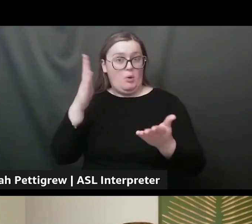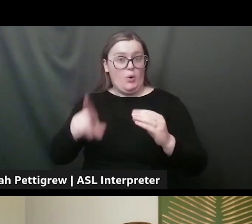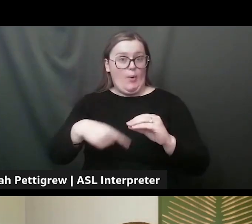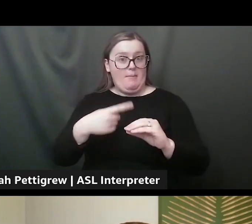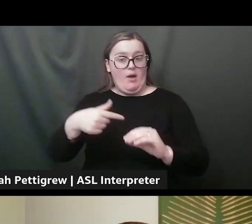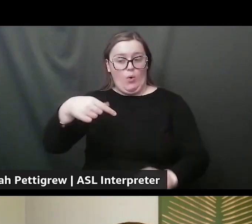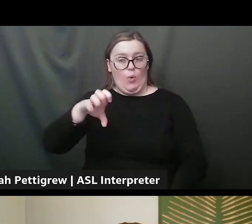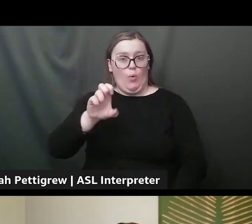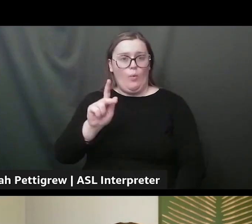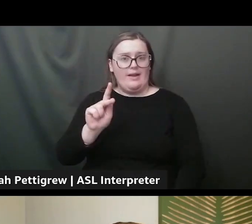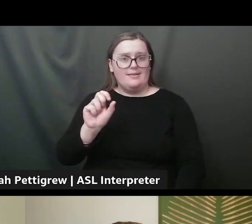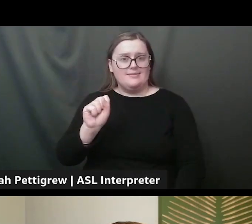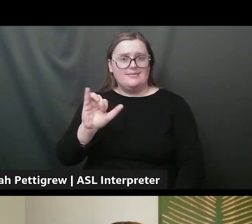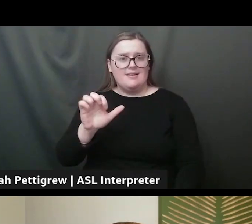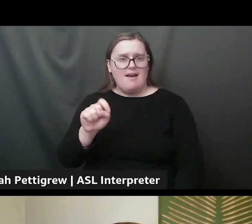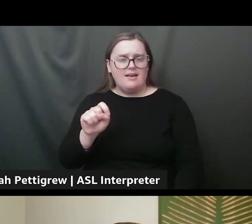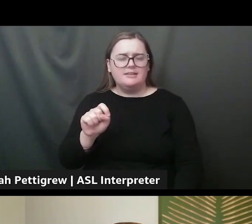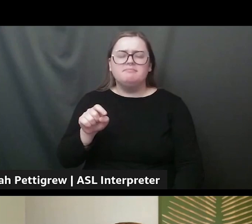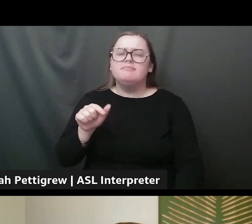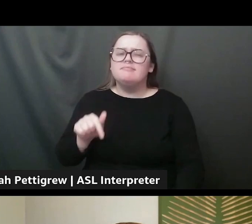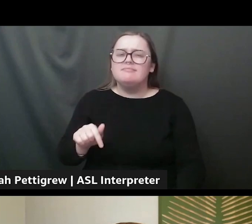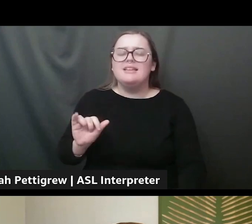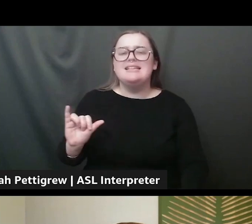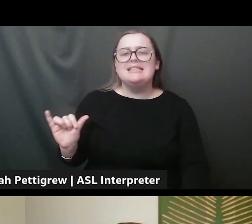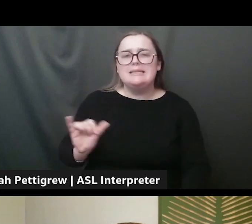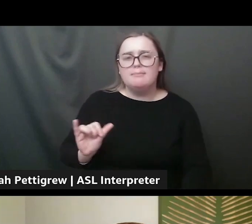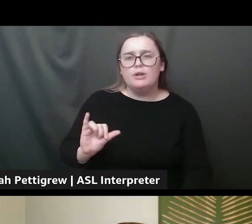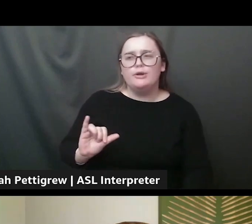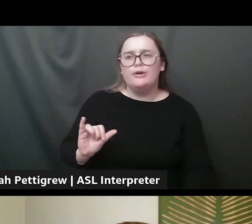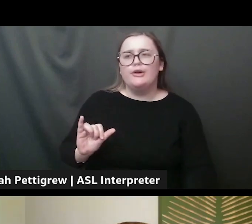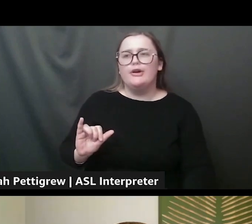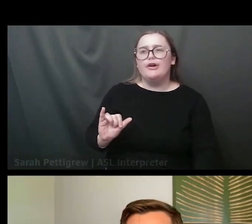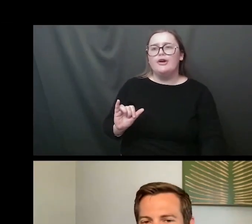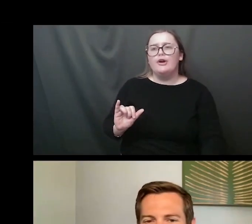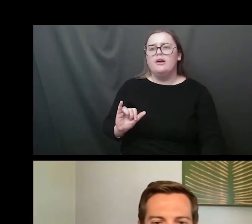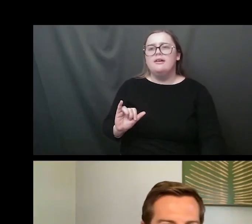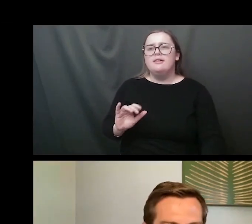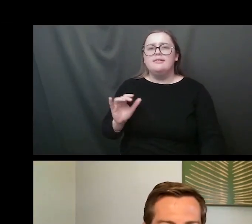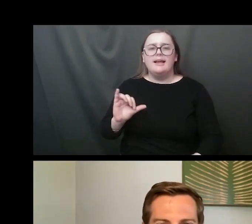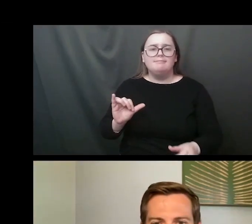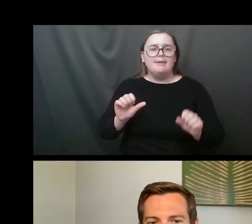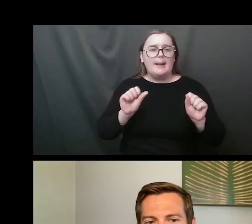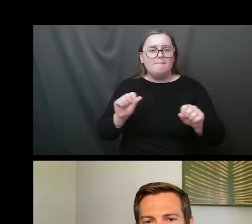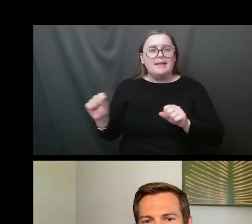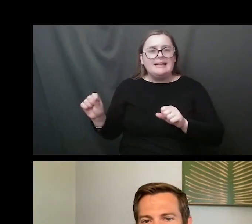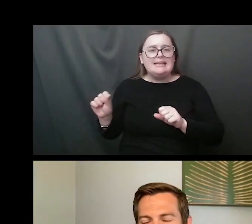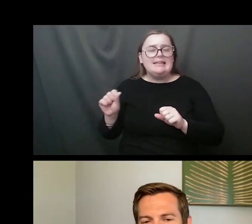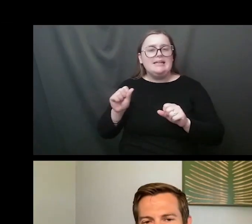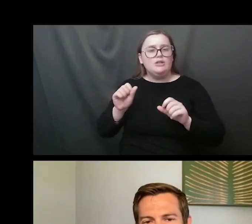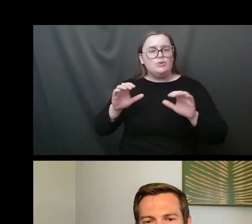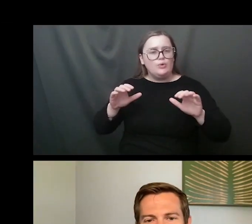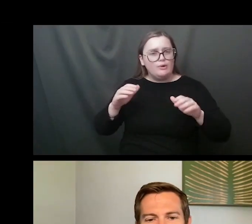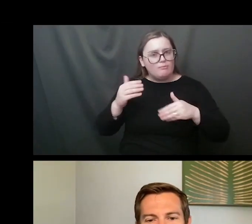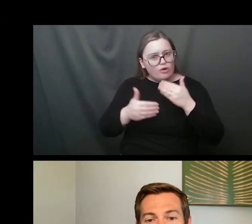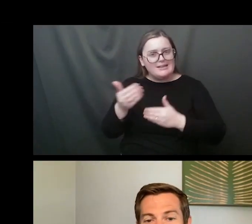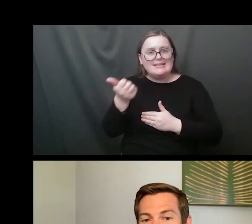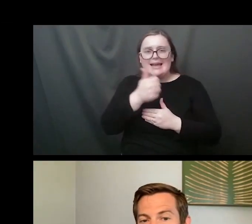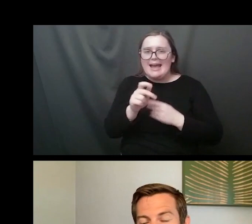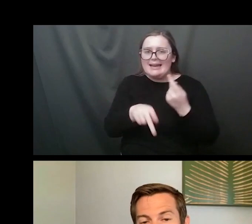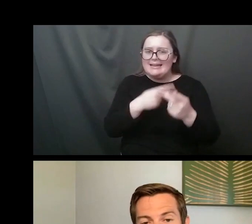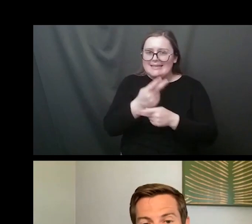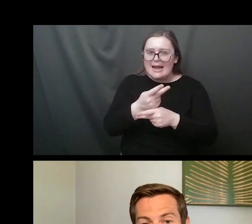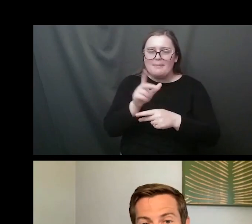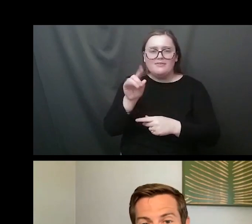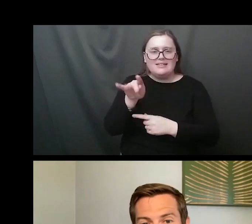is very similar in terms of like its ability to process any kind of data that's structured to